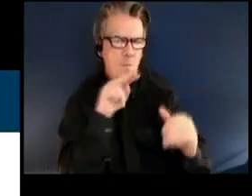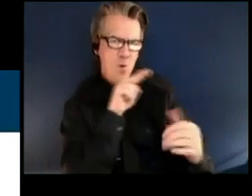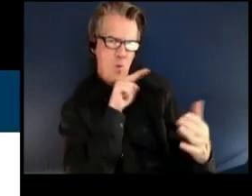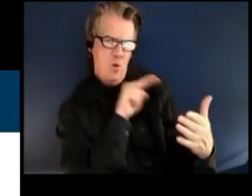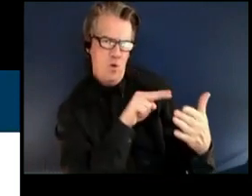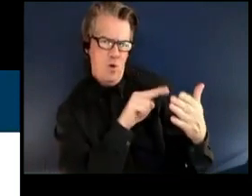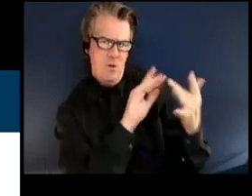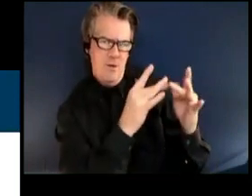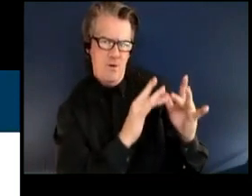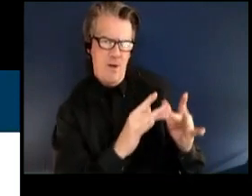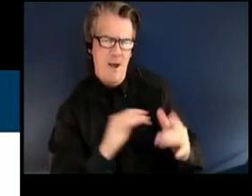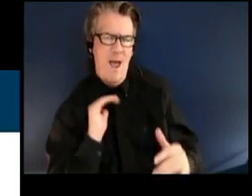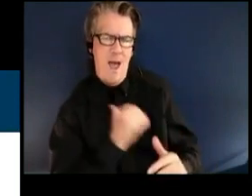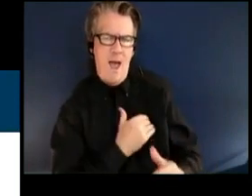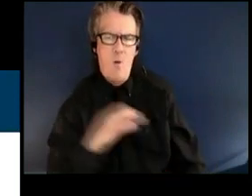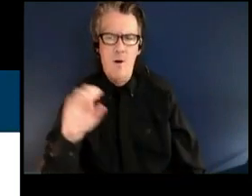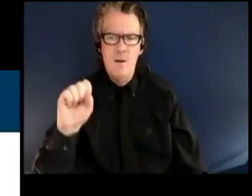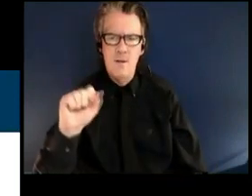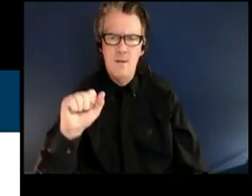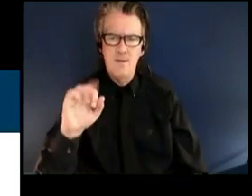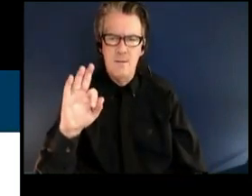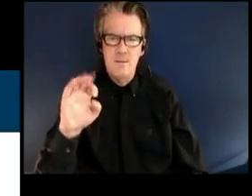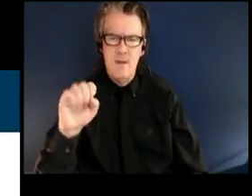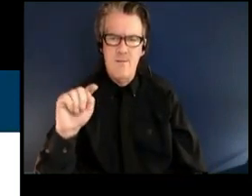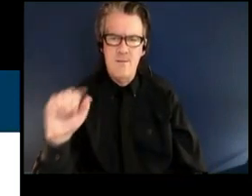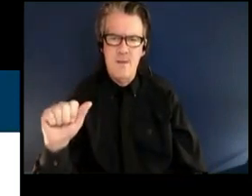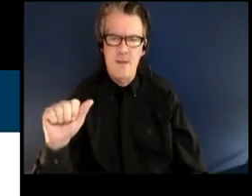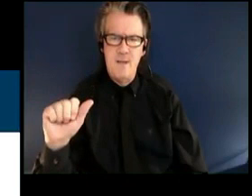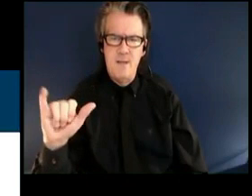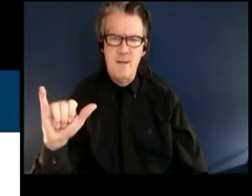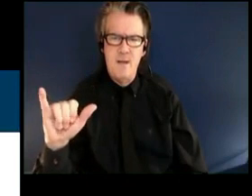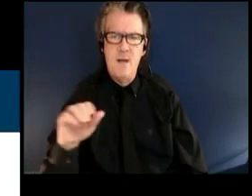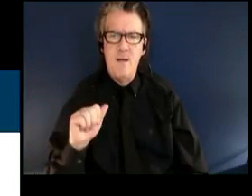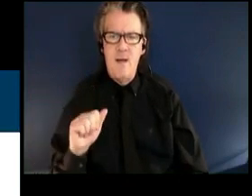safe during a PSPS or other emergency. And that's